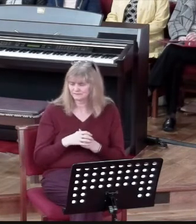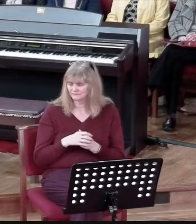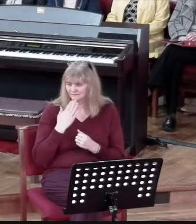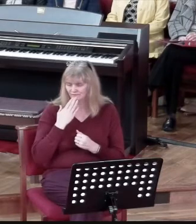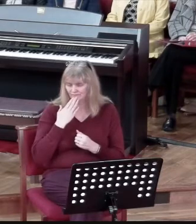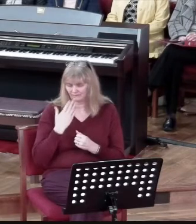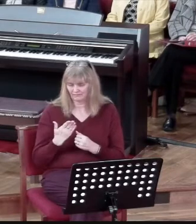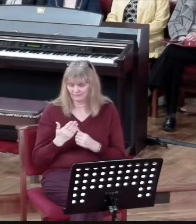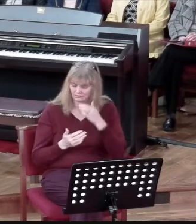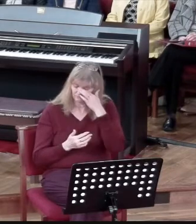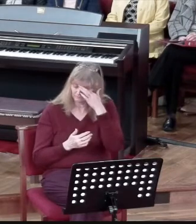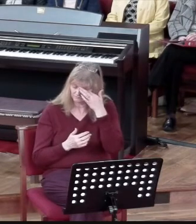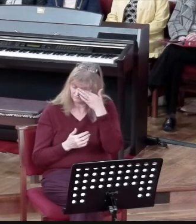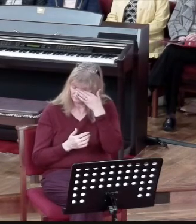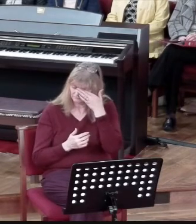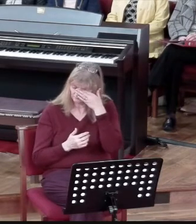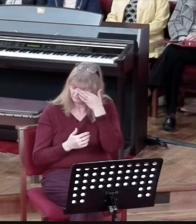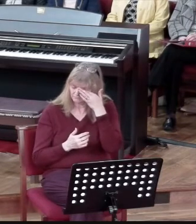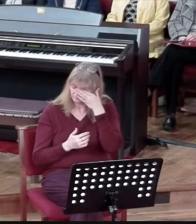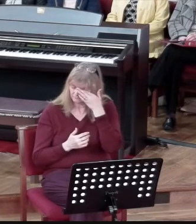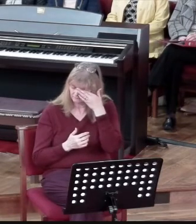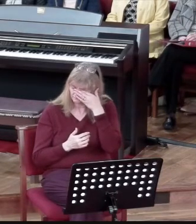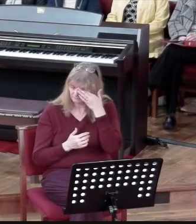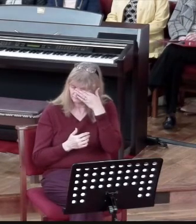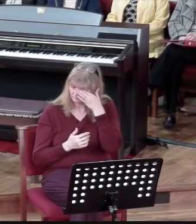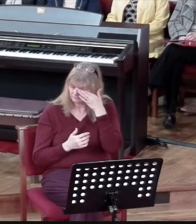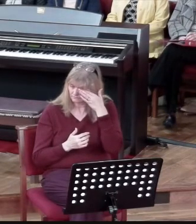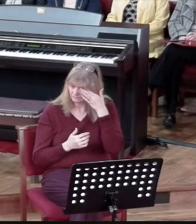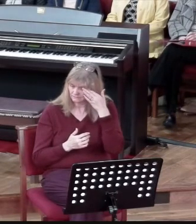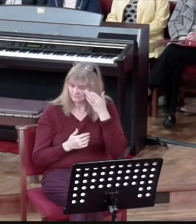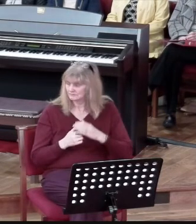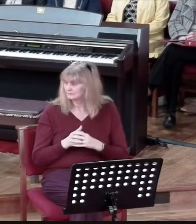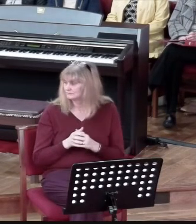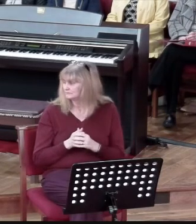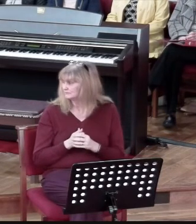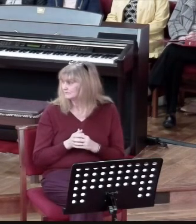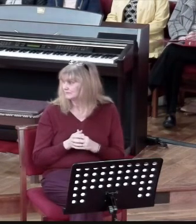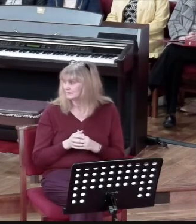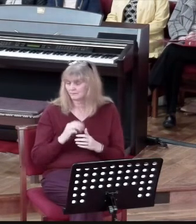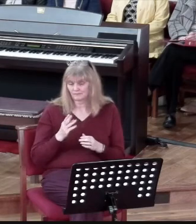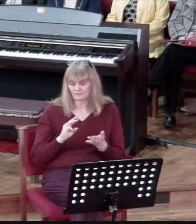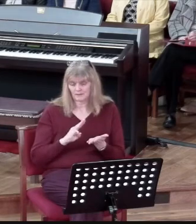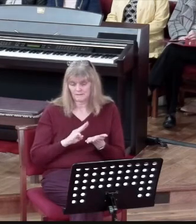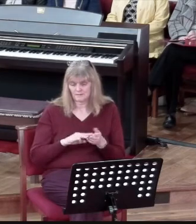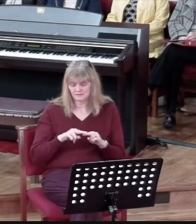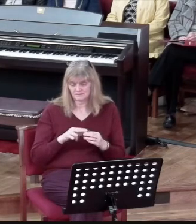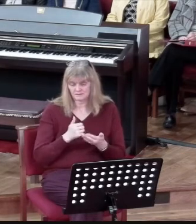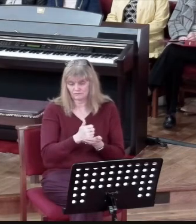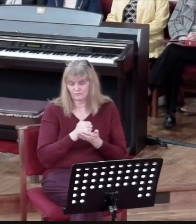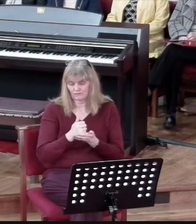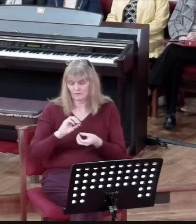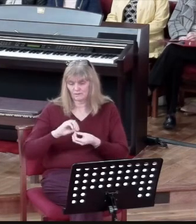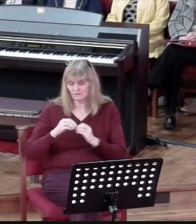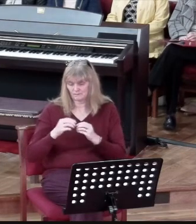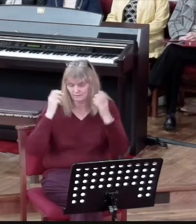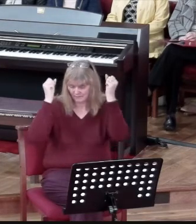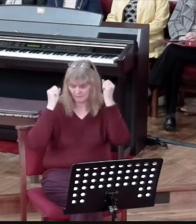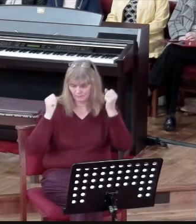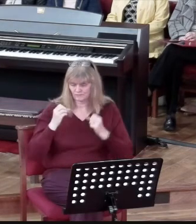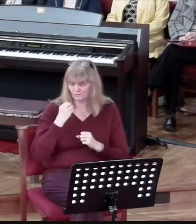wanted to say a special thank you, not just to the boys and girls who were wearing them, but also to the mums and dads who'd helped to make them. So isn't that